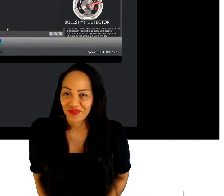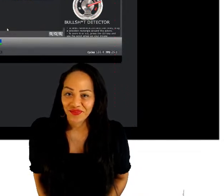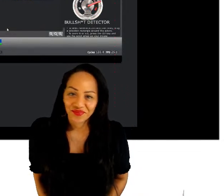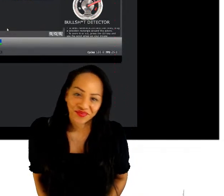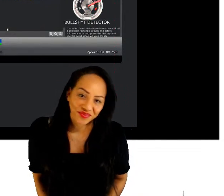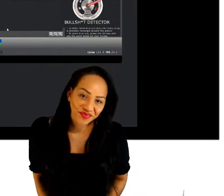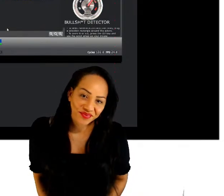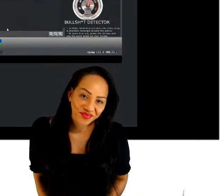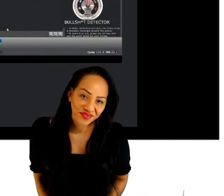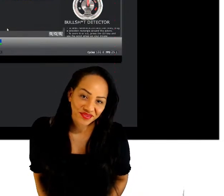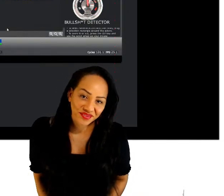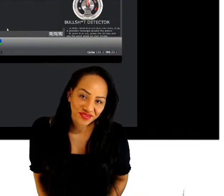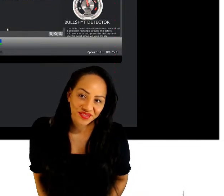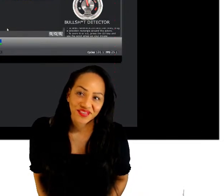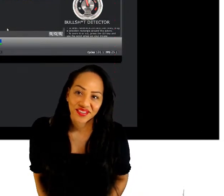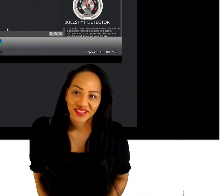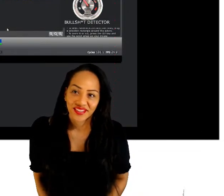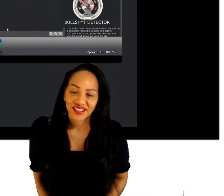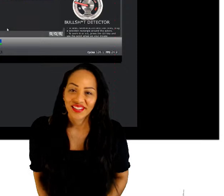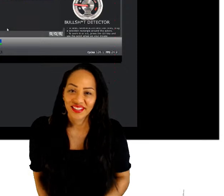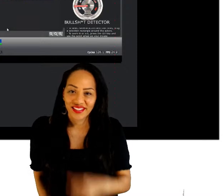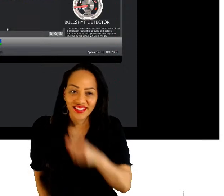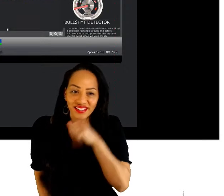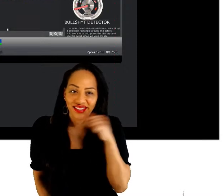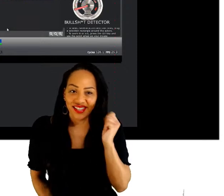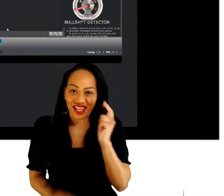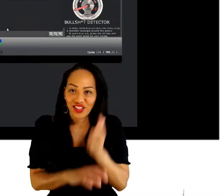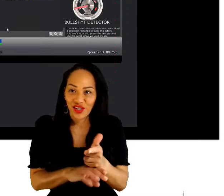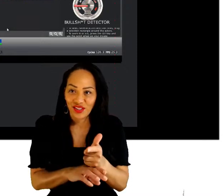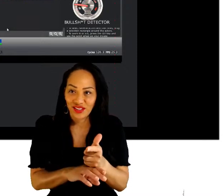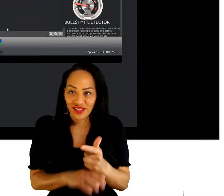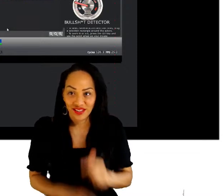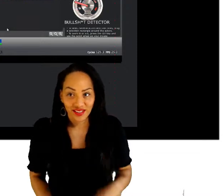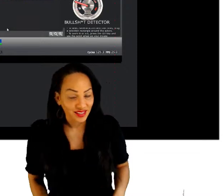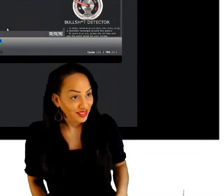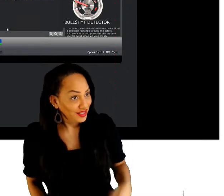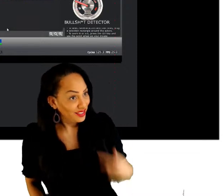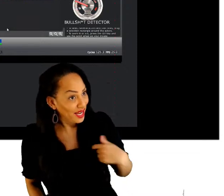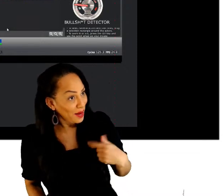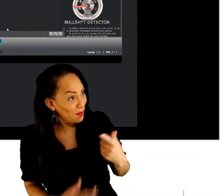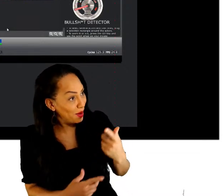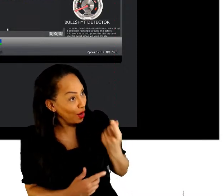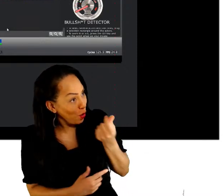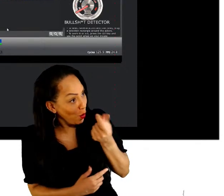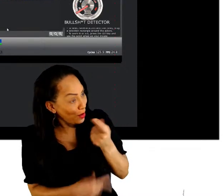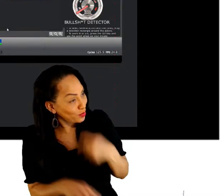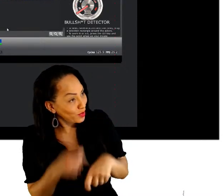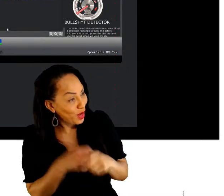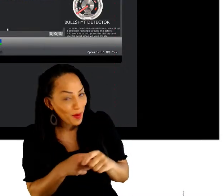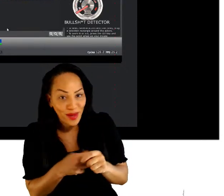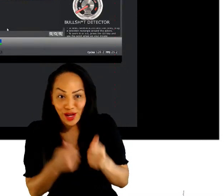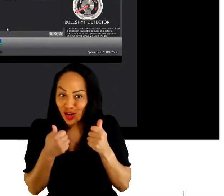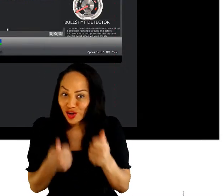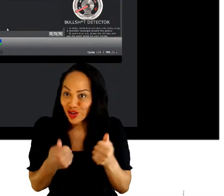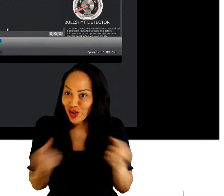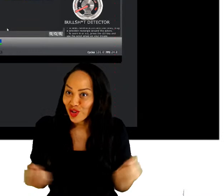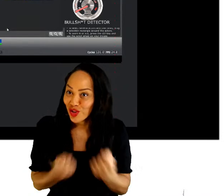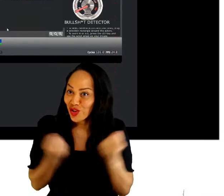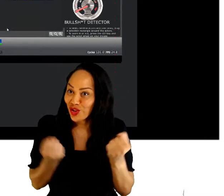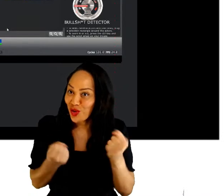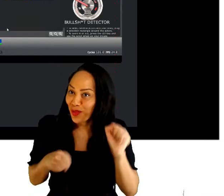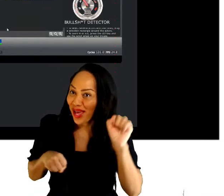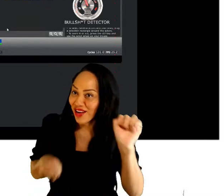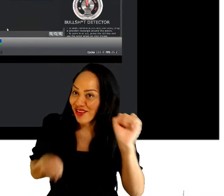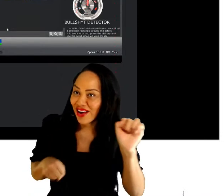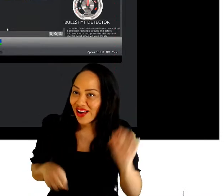Nice shot, Natalie. What you say, am I already on a good way to become a real superhuman? You're definitely on your way to becoming a real Normally at this superhuman.